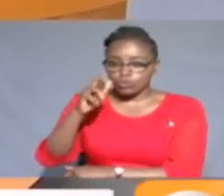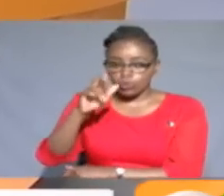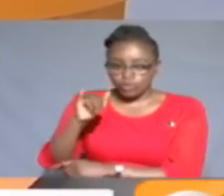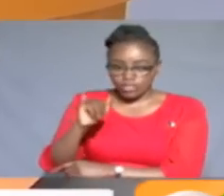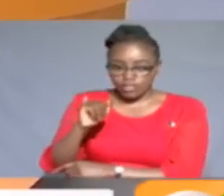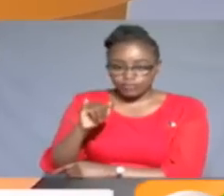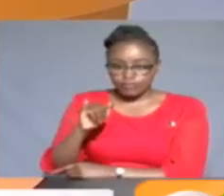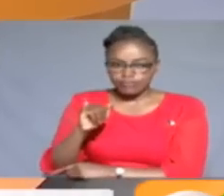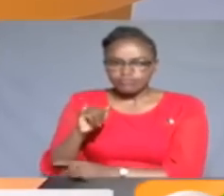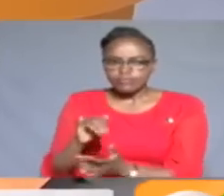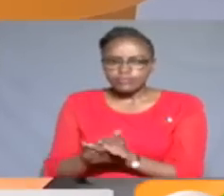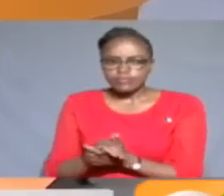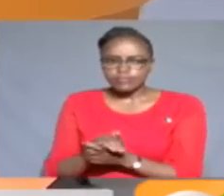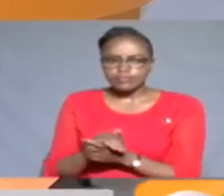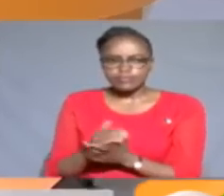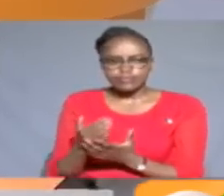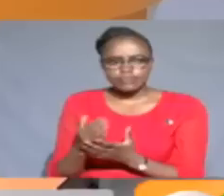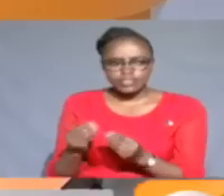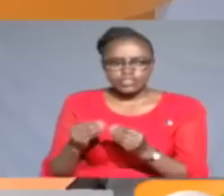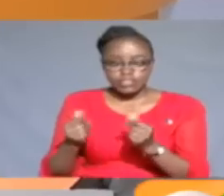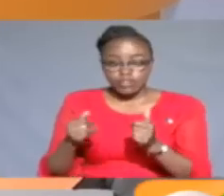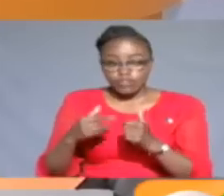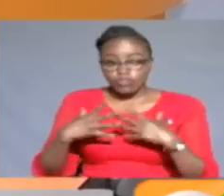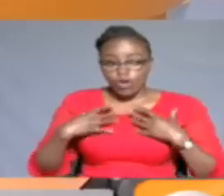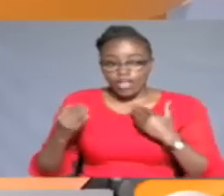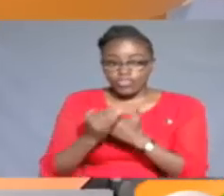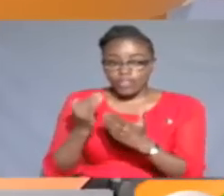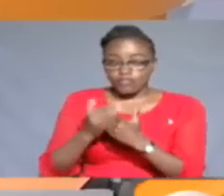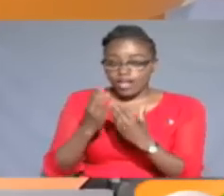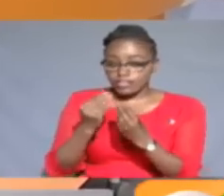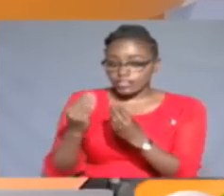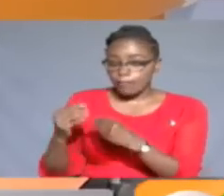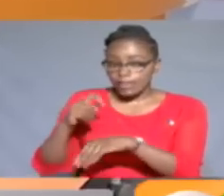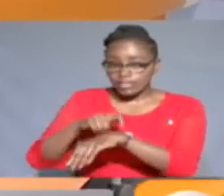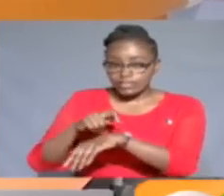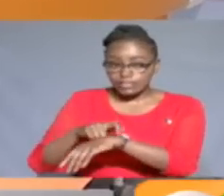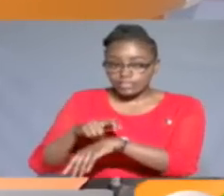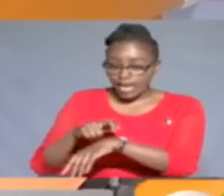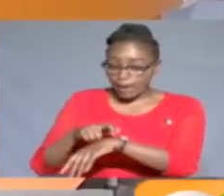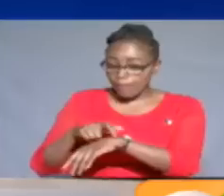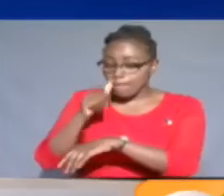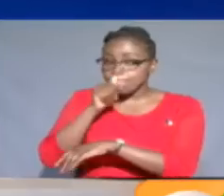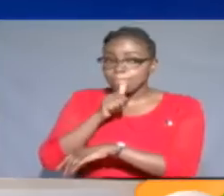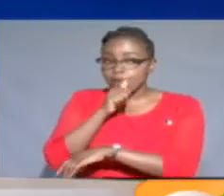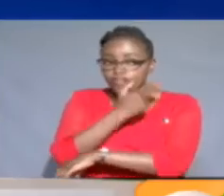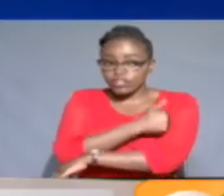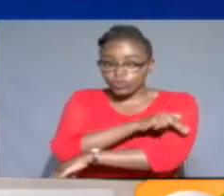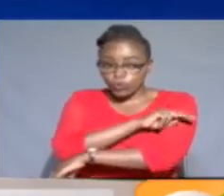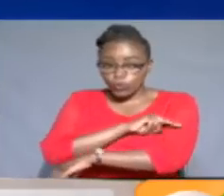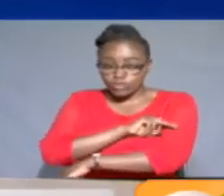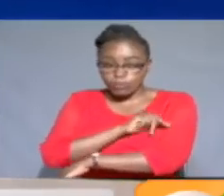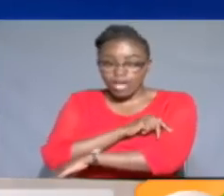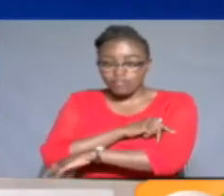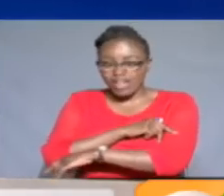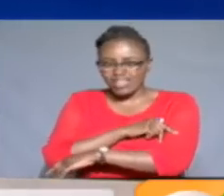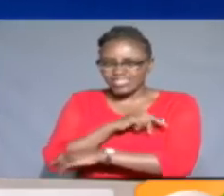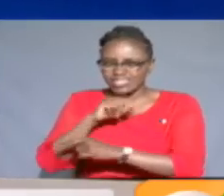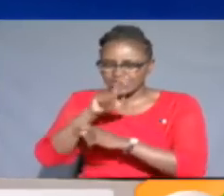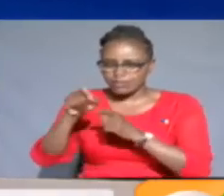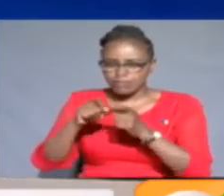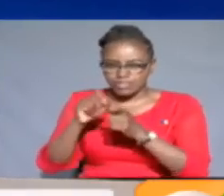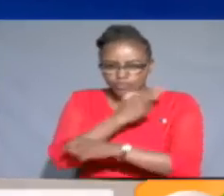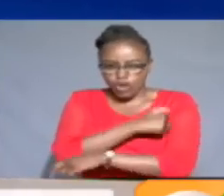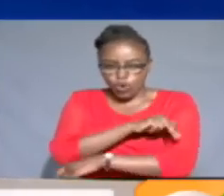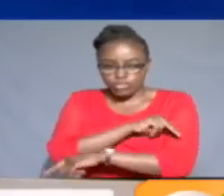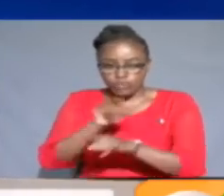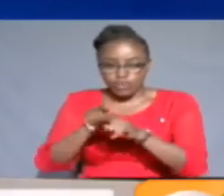Ibrahim Mohammed in Wajiri, NHIF is not the solution for healthcare. Simply, when you enroll as a private contributor, you're assigned specific hospitals within your locality